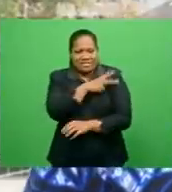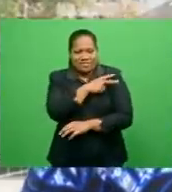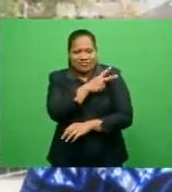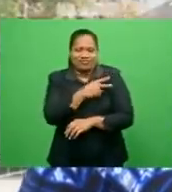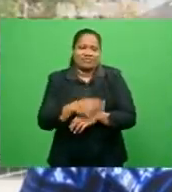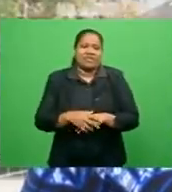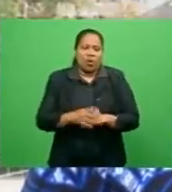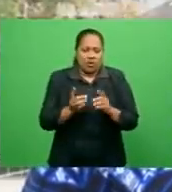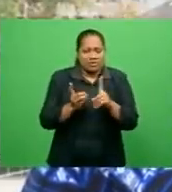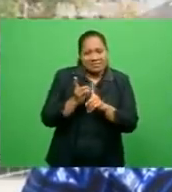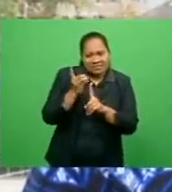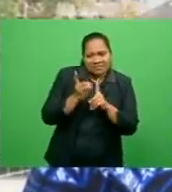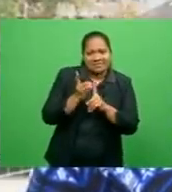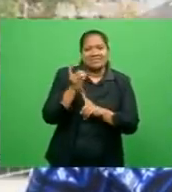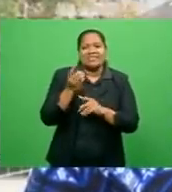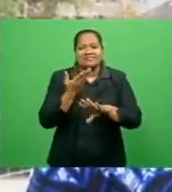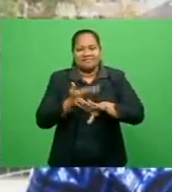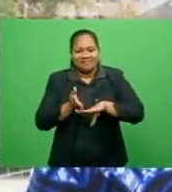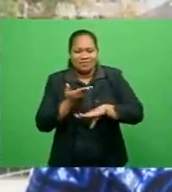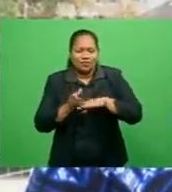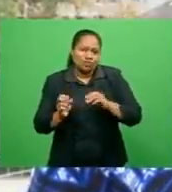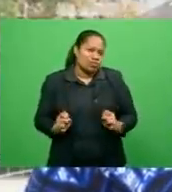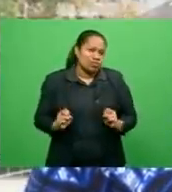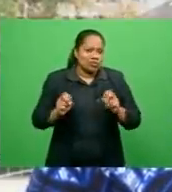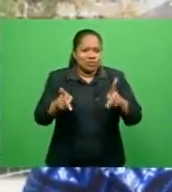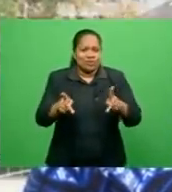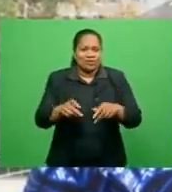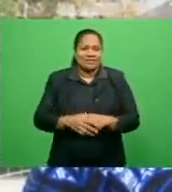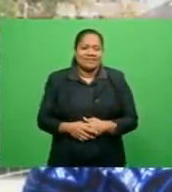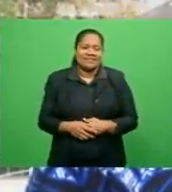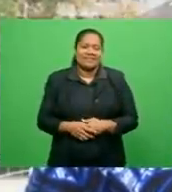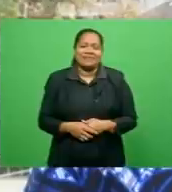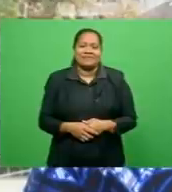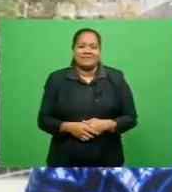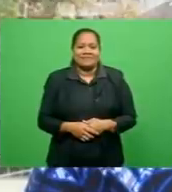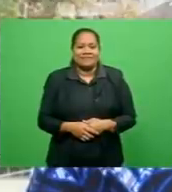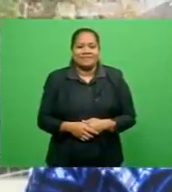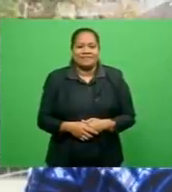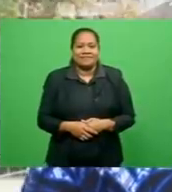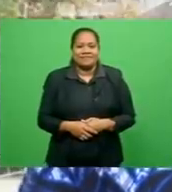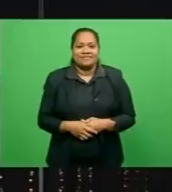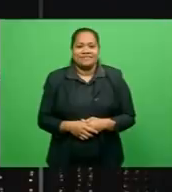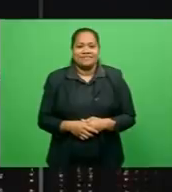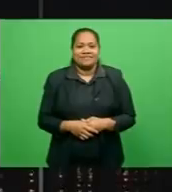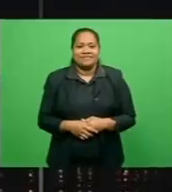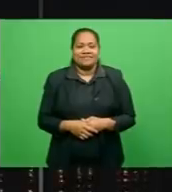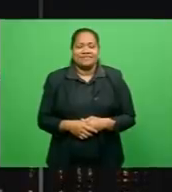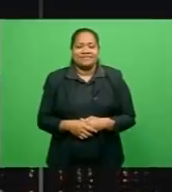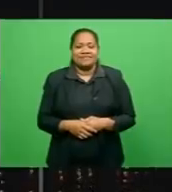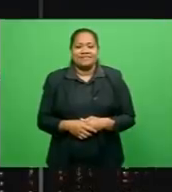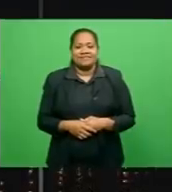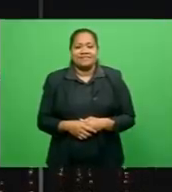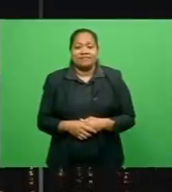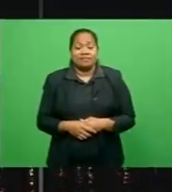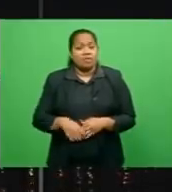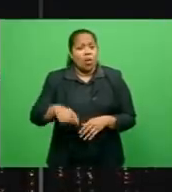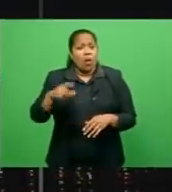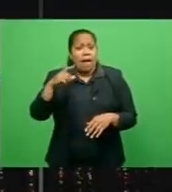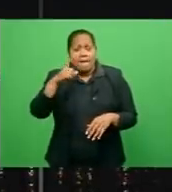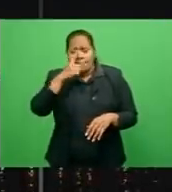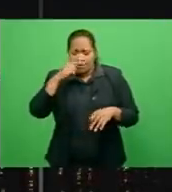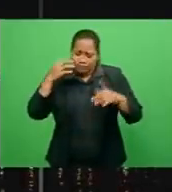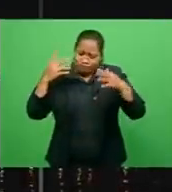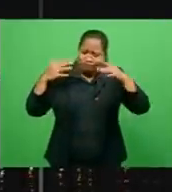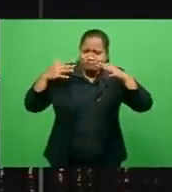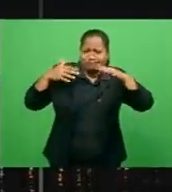on development, and new commercial opportunities. Apanisa Wangarandobu, FBC News. Hundreds of people in their